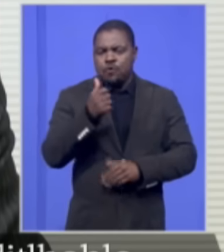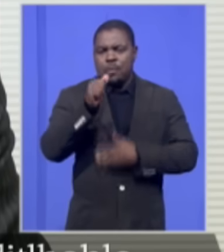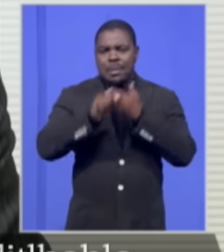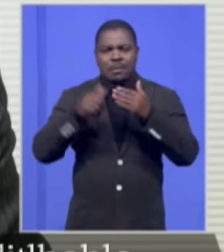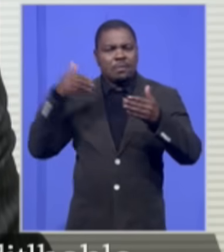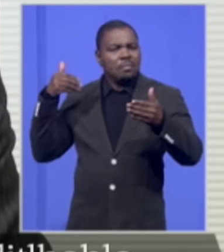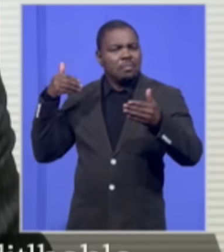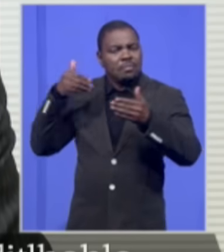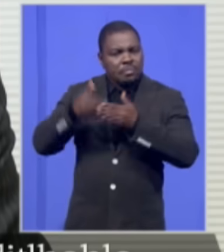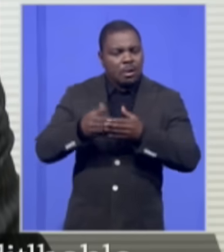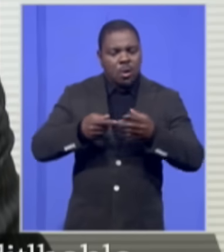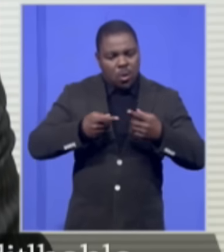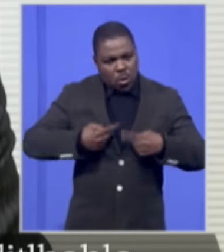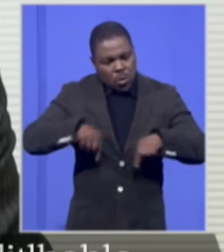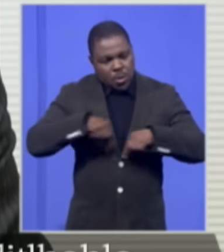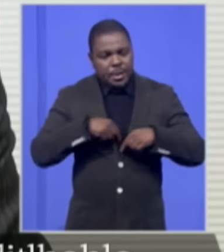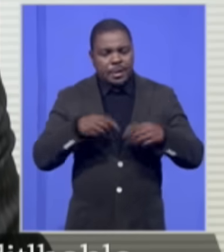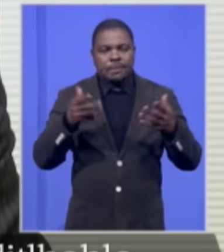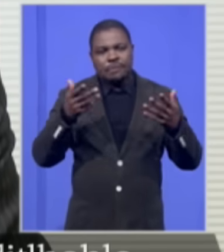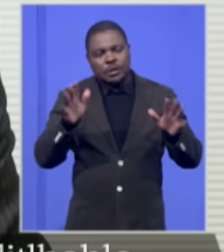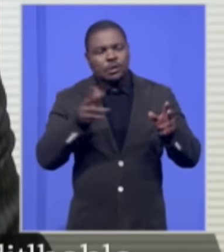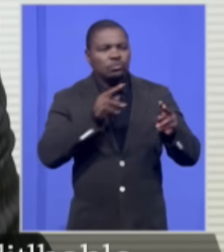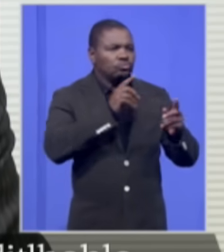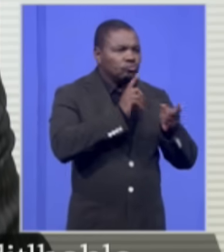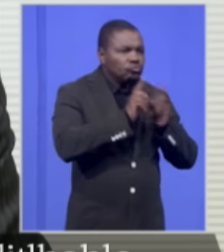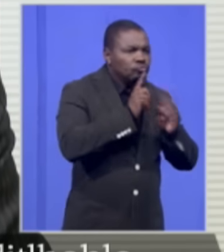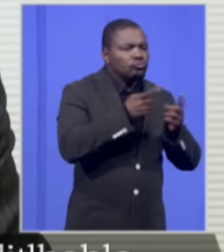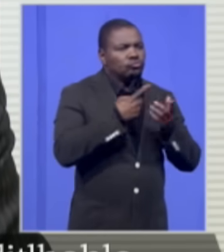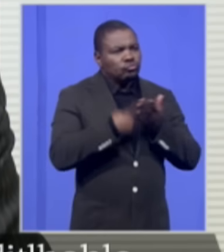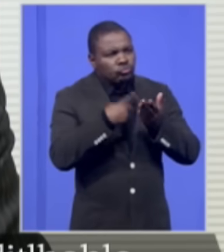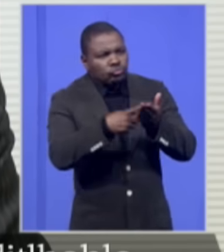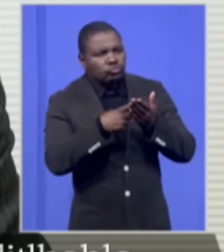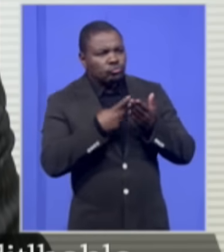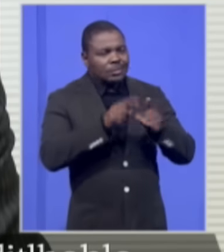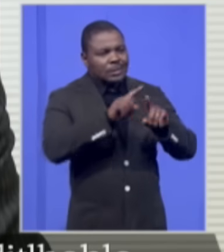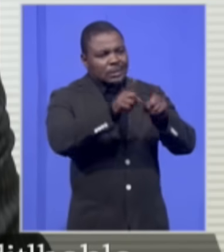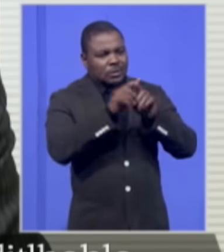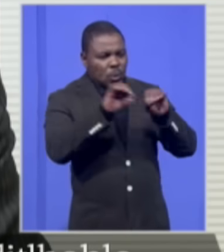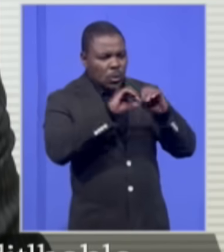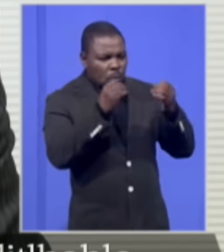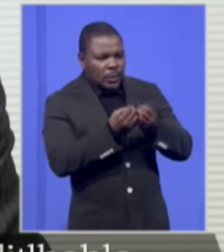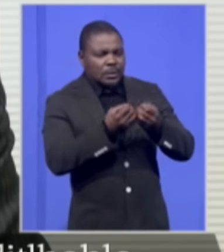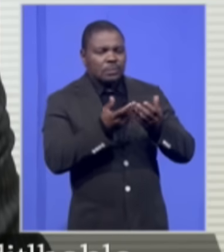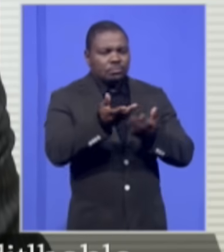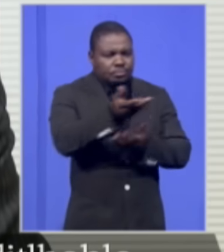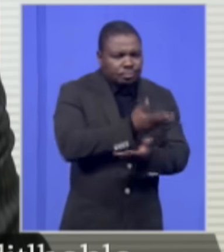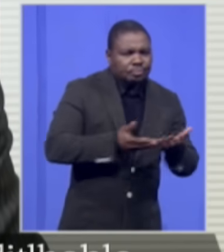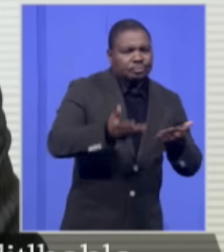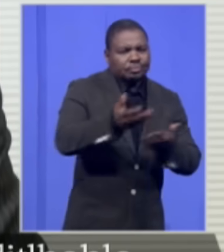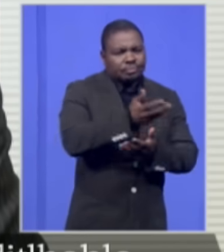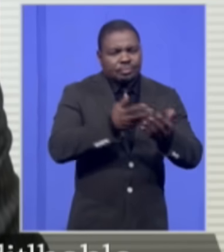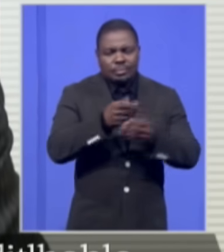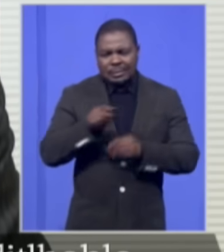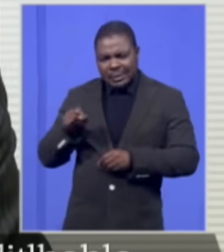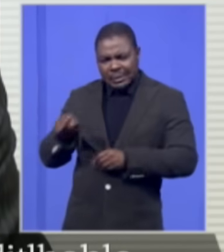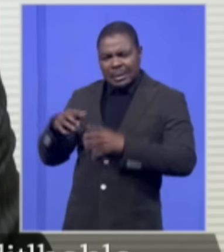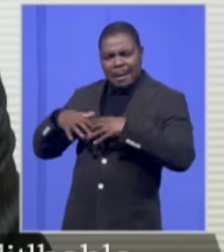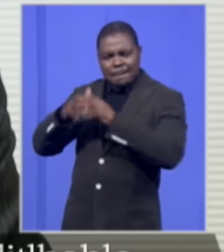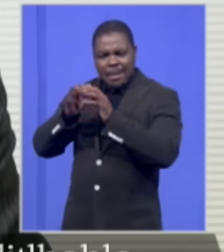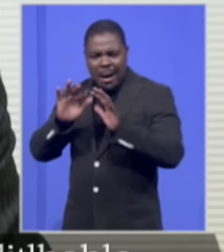months, we've been engaged in discussions with various entities on the purpose and the form of the